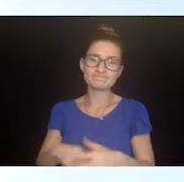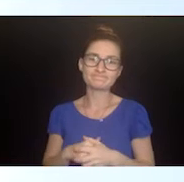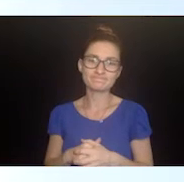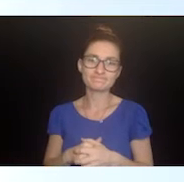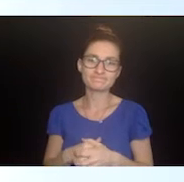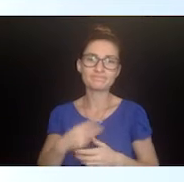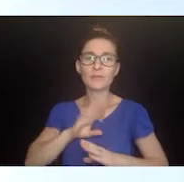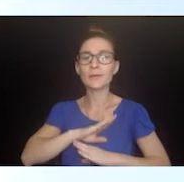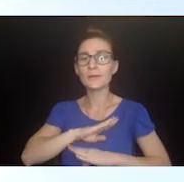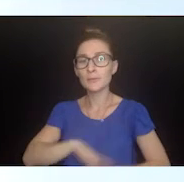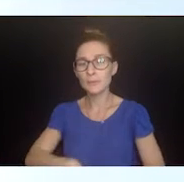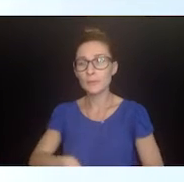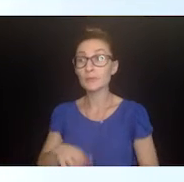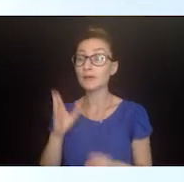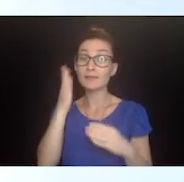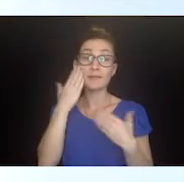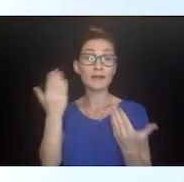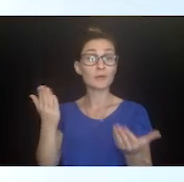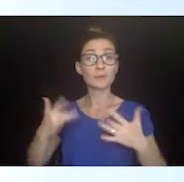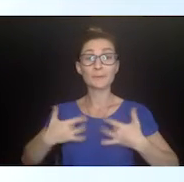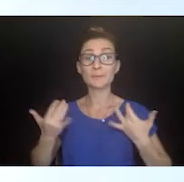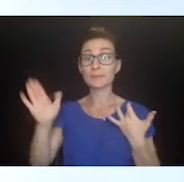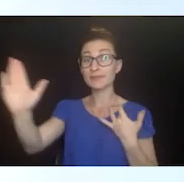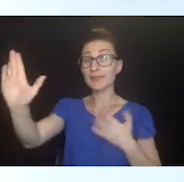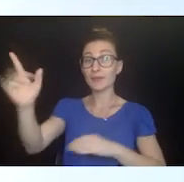in. I don't know what's happening in their day.